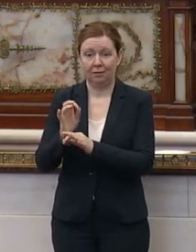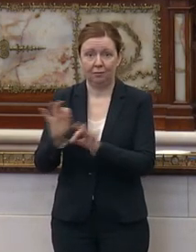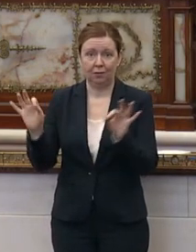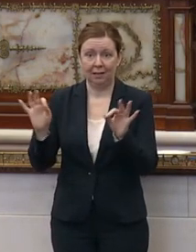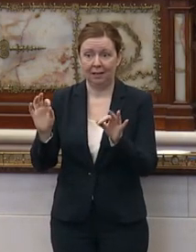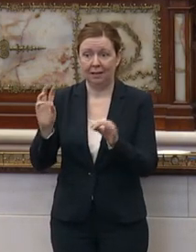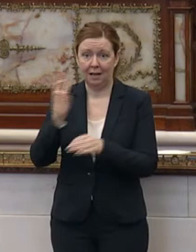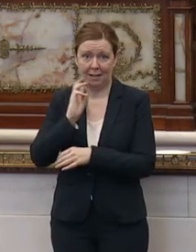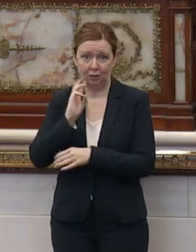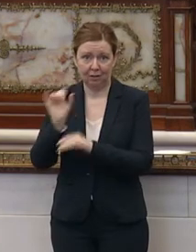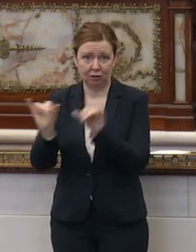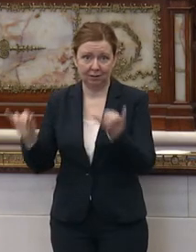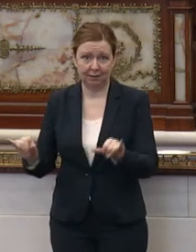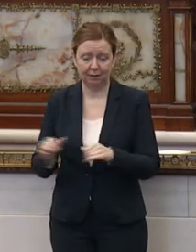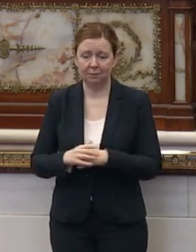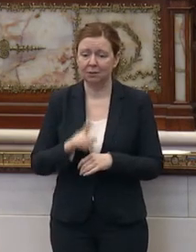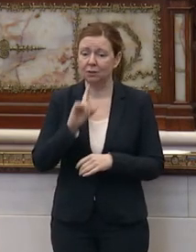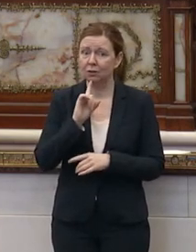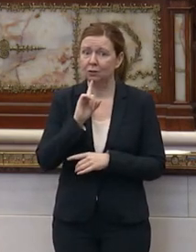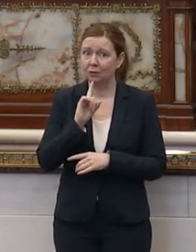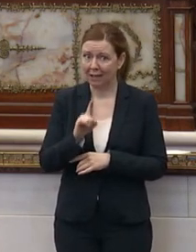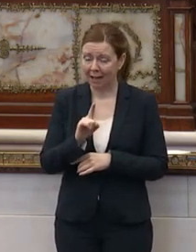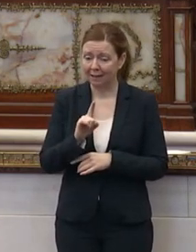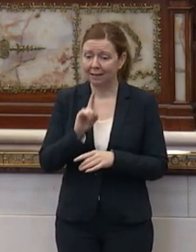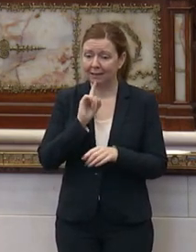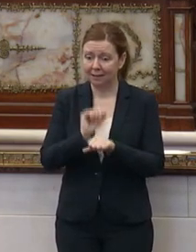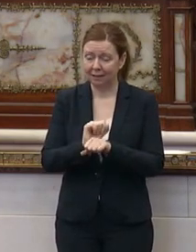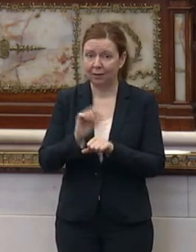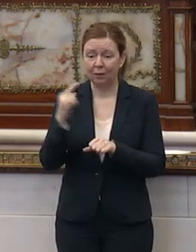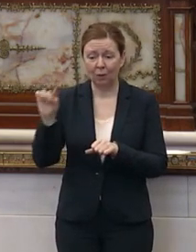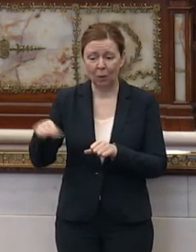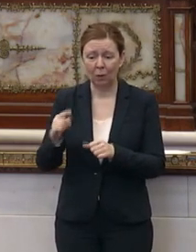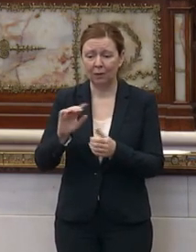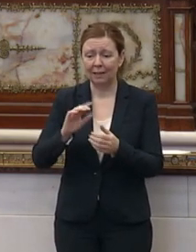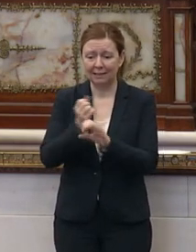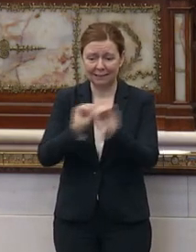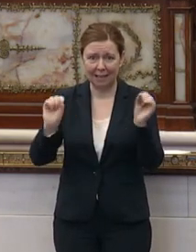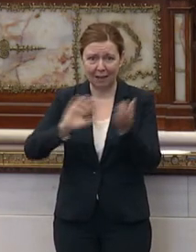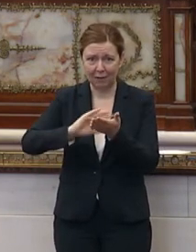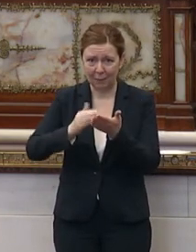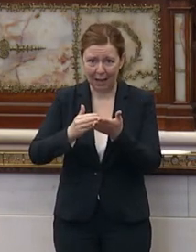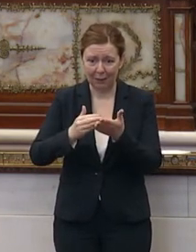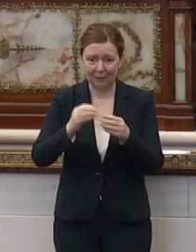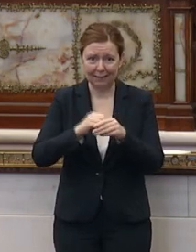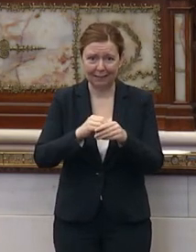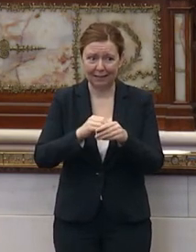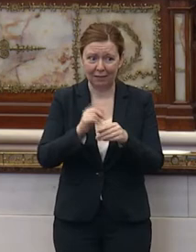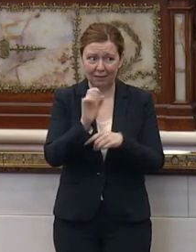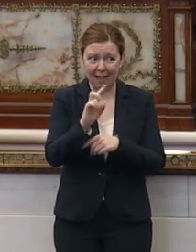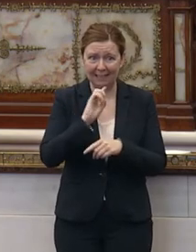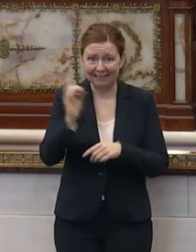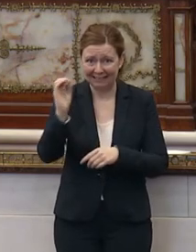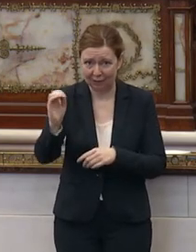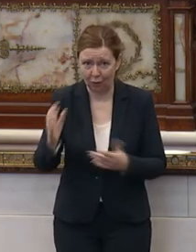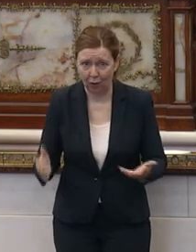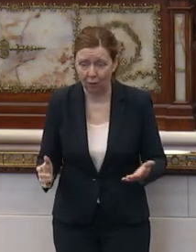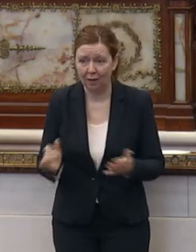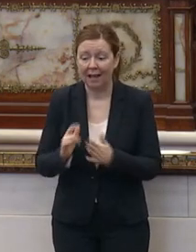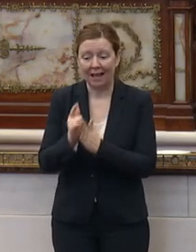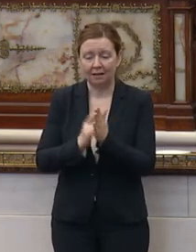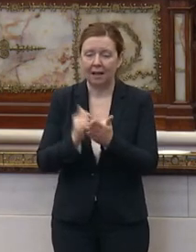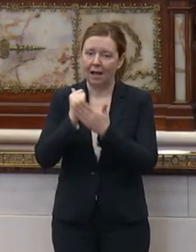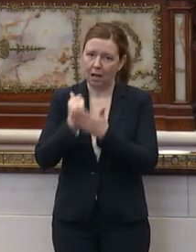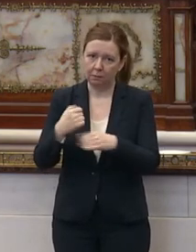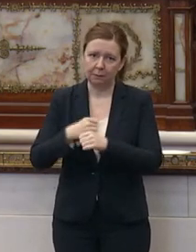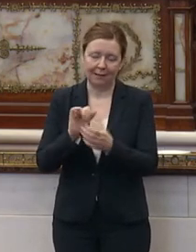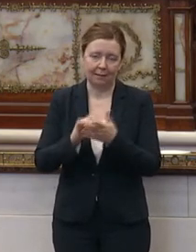hydration systems. The reality is that the only safe amount of lead in our school kids' water is zero, and this legislation helps